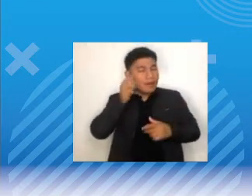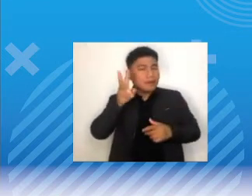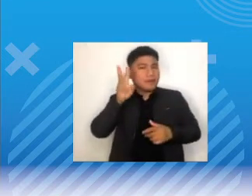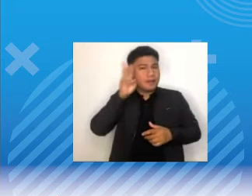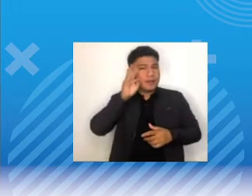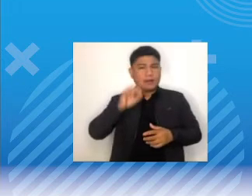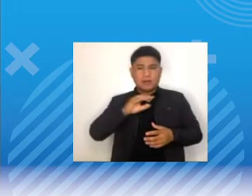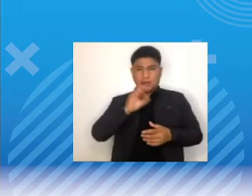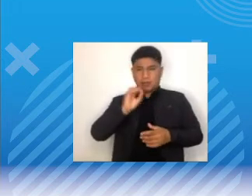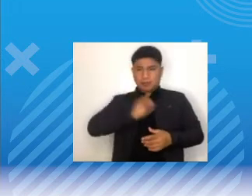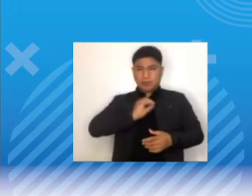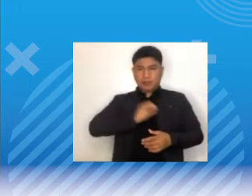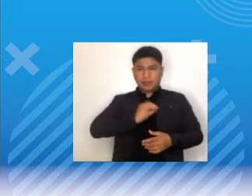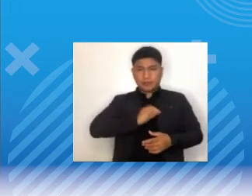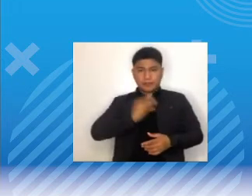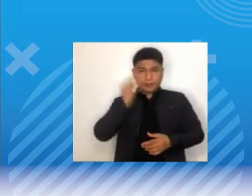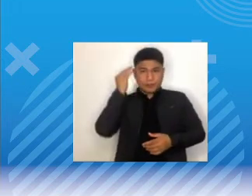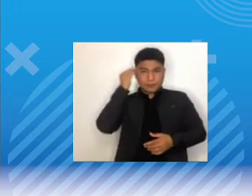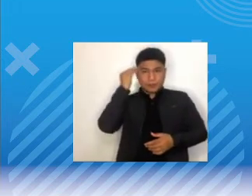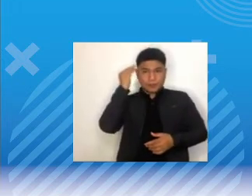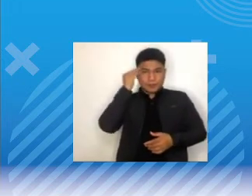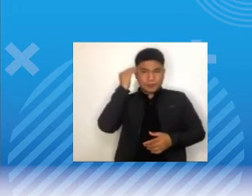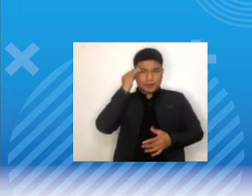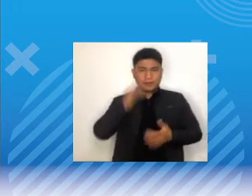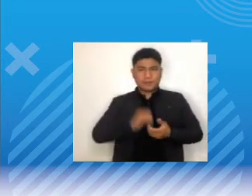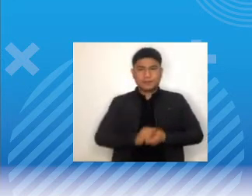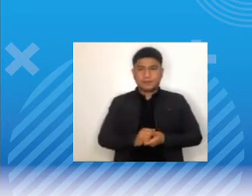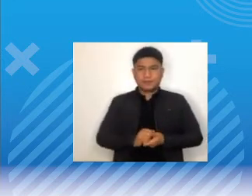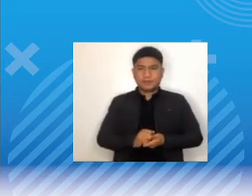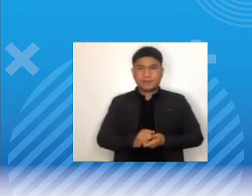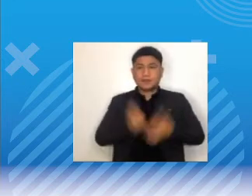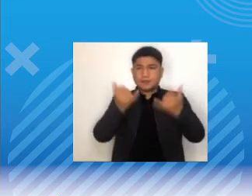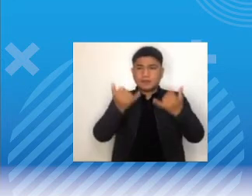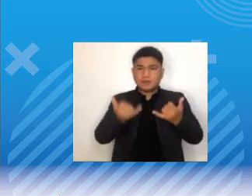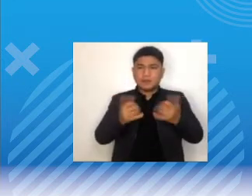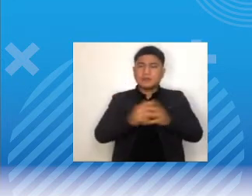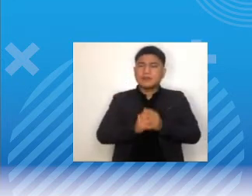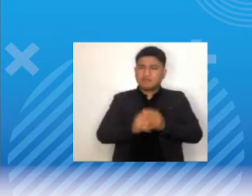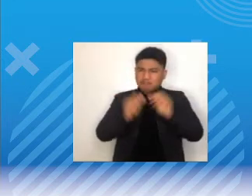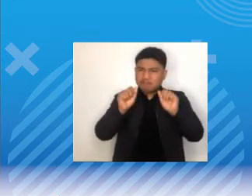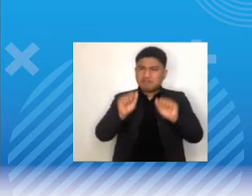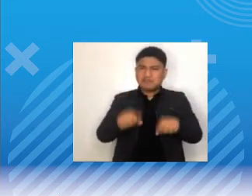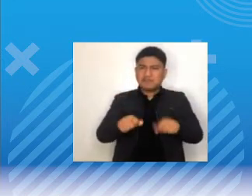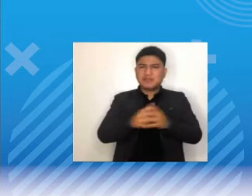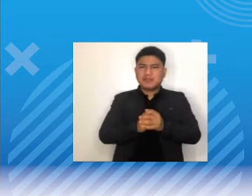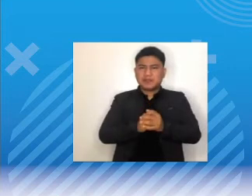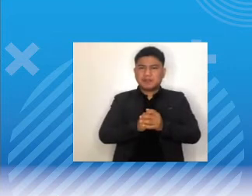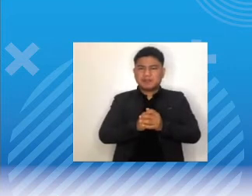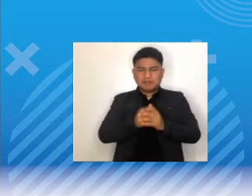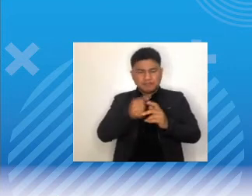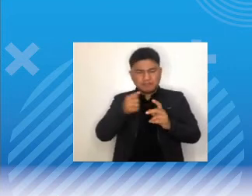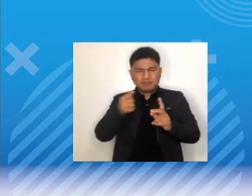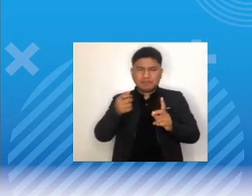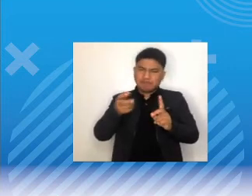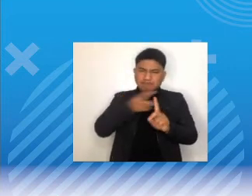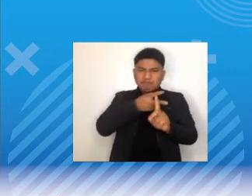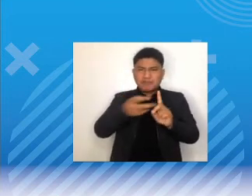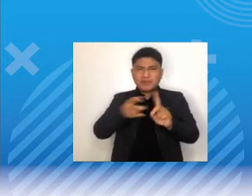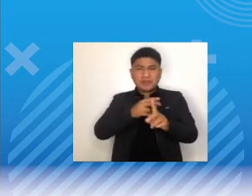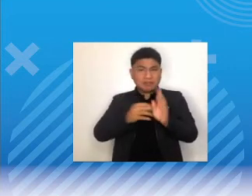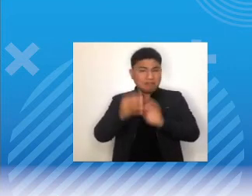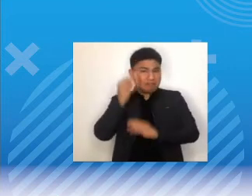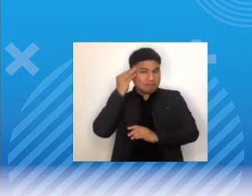our own mind states so that we can get out of that victim mindset and assert